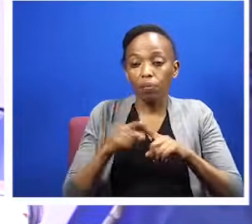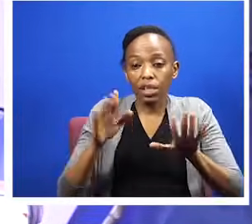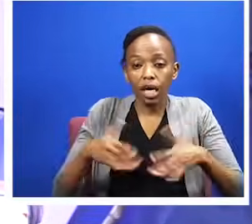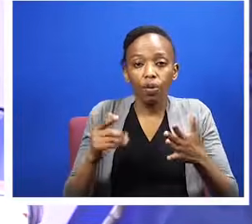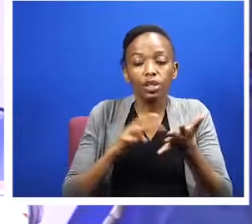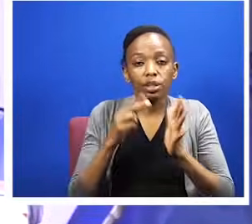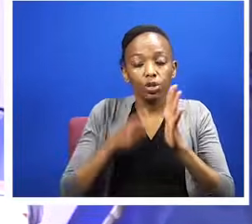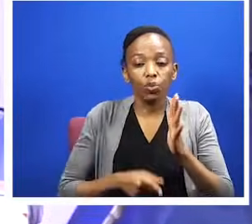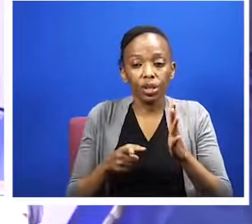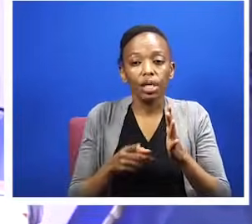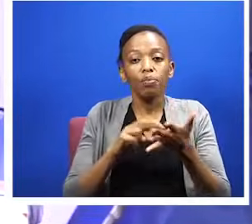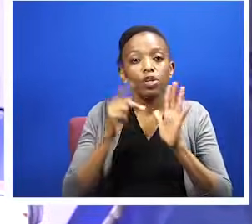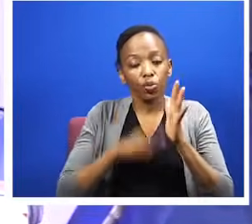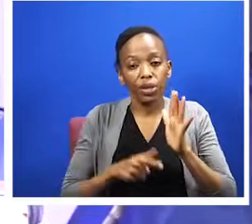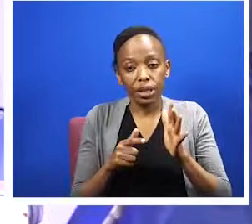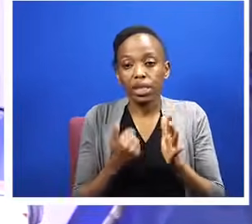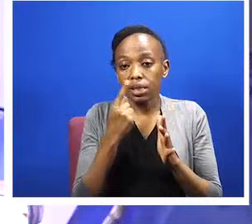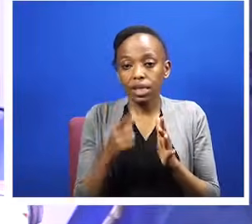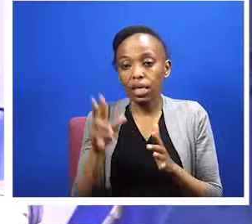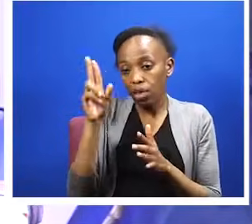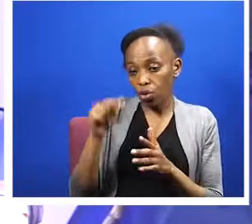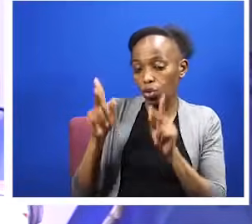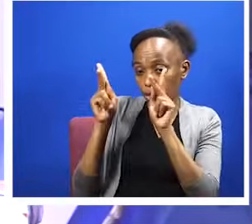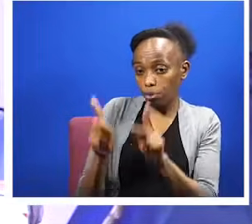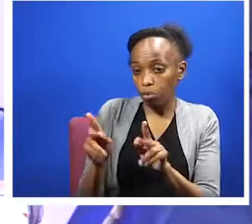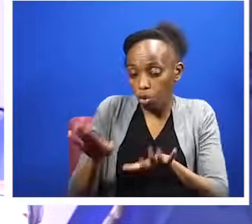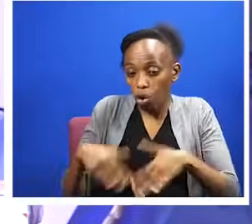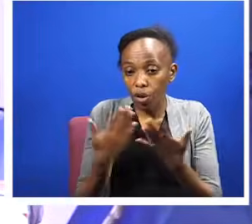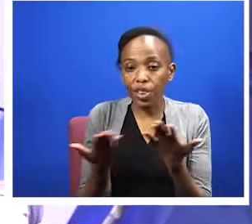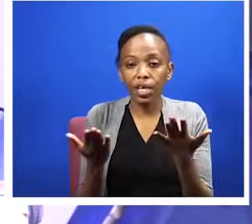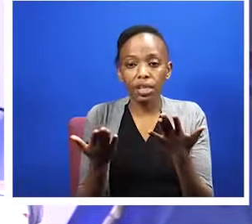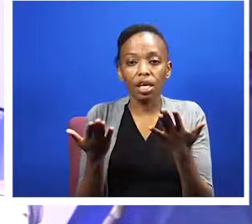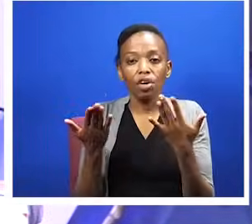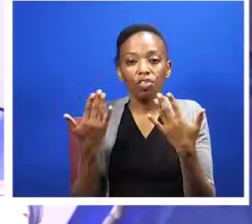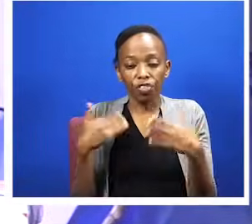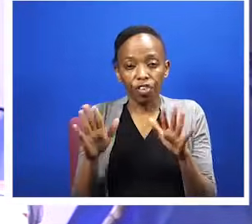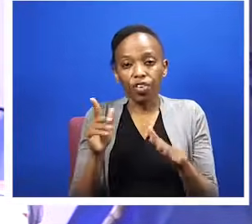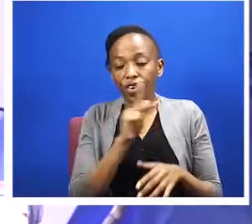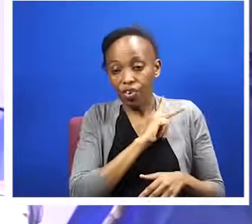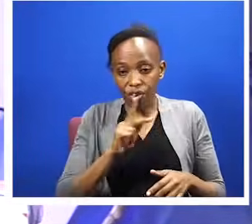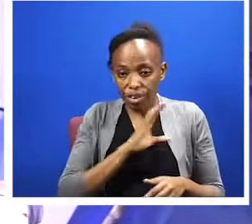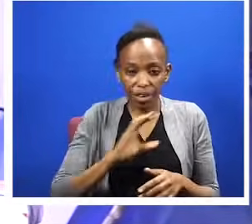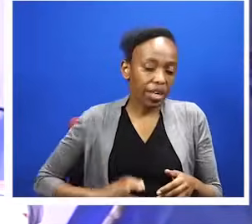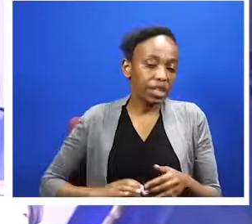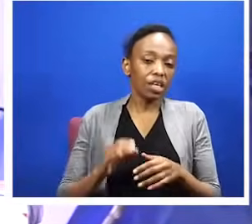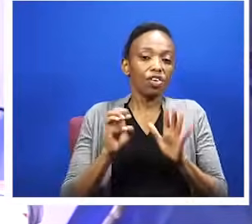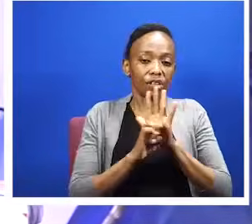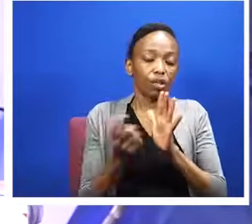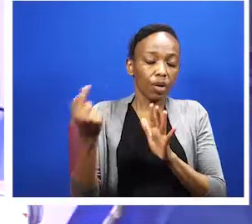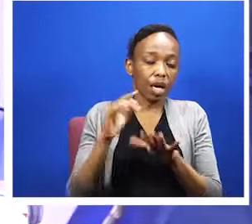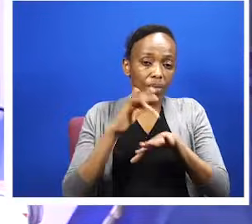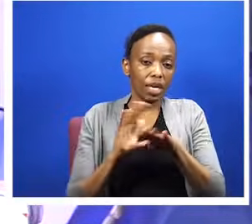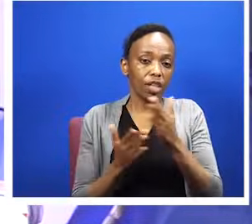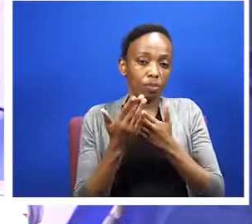mean? What it means is saying no to people or things for the sake of Christ. For example, wake up early in the morning to do